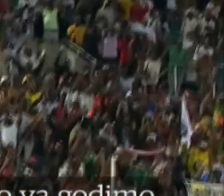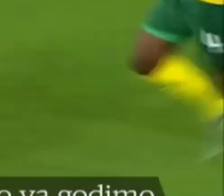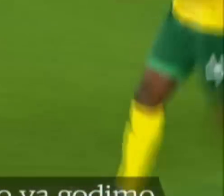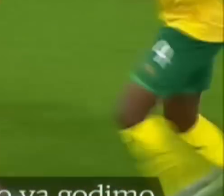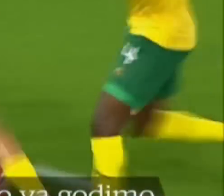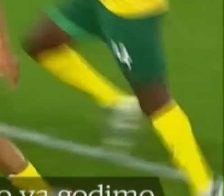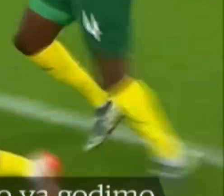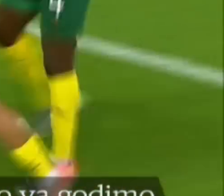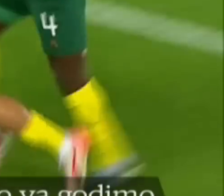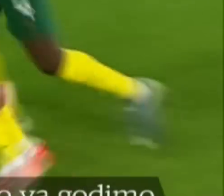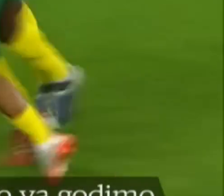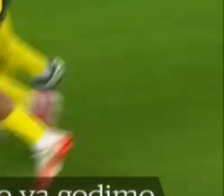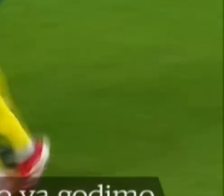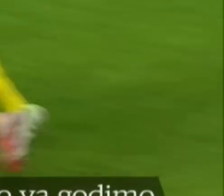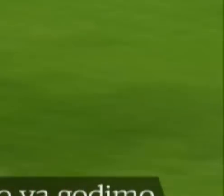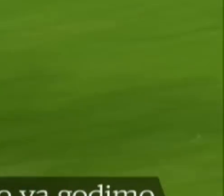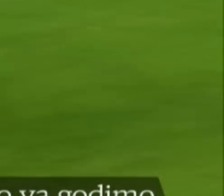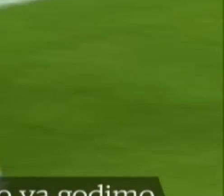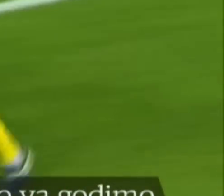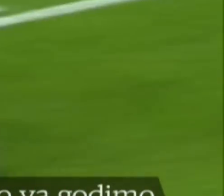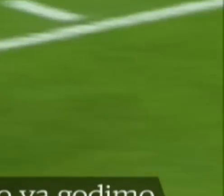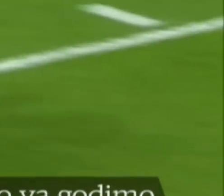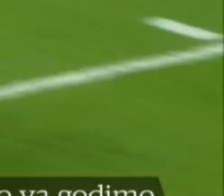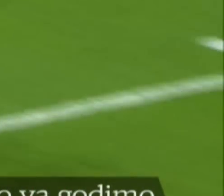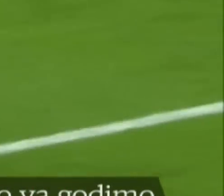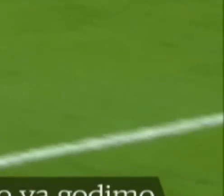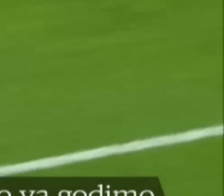Oh, they're opening now, the floodgates.